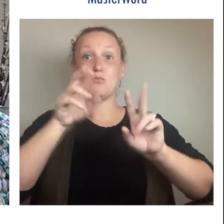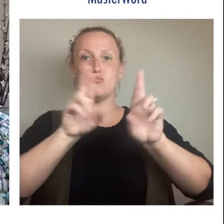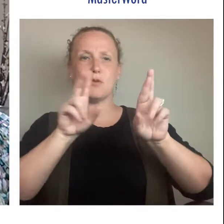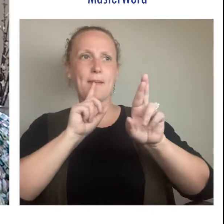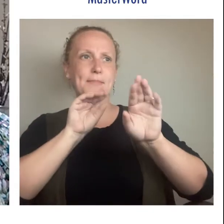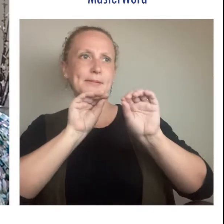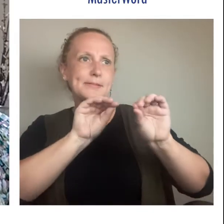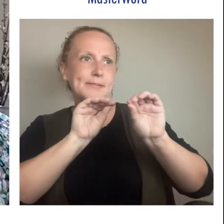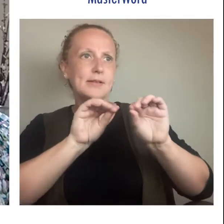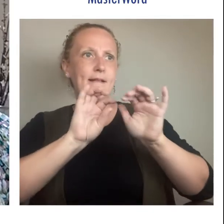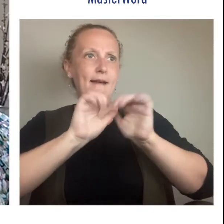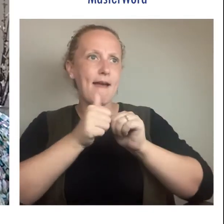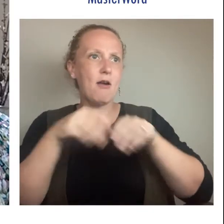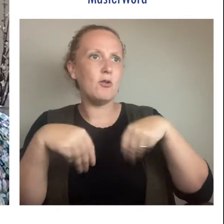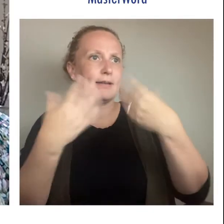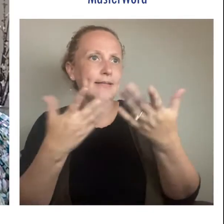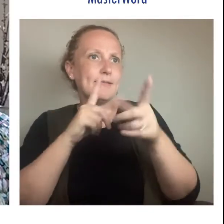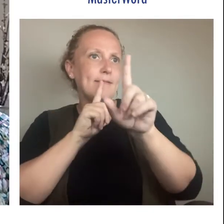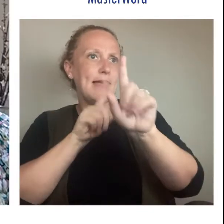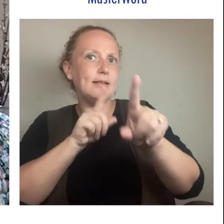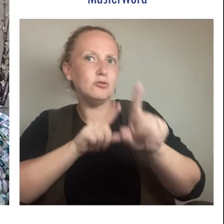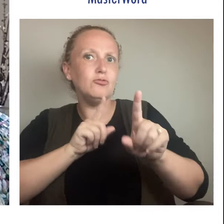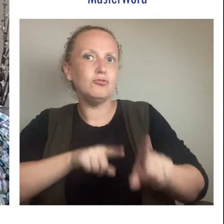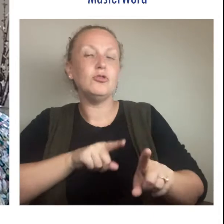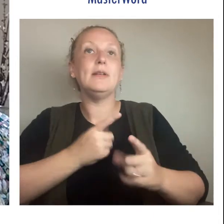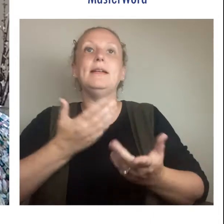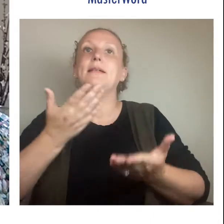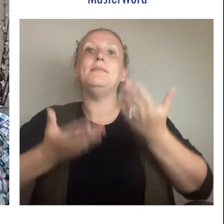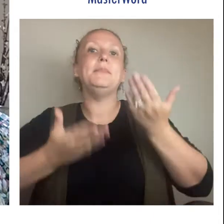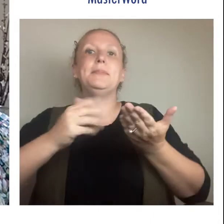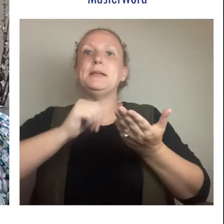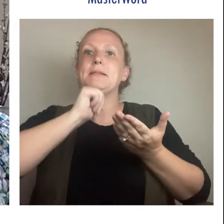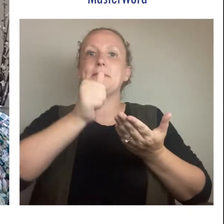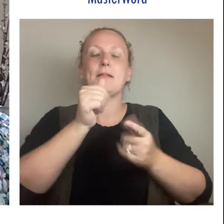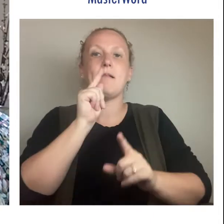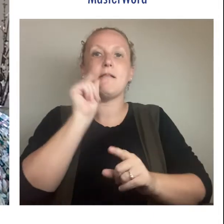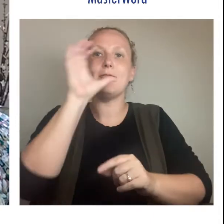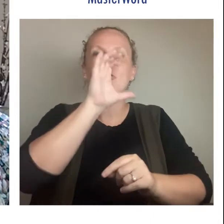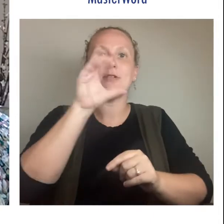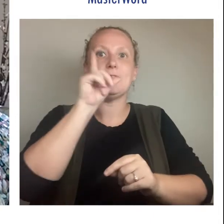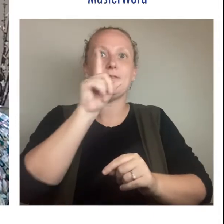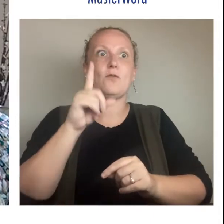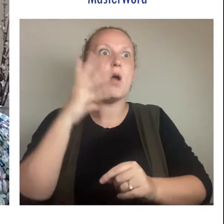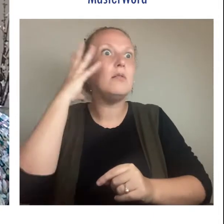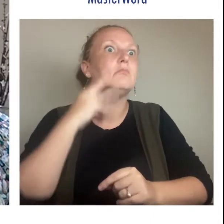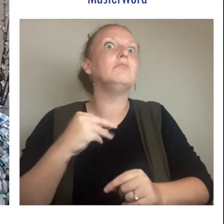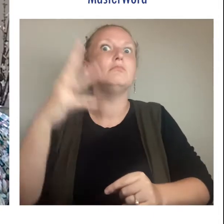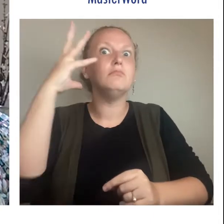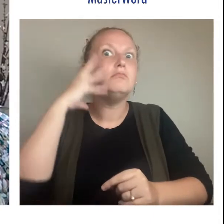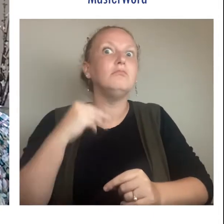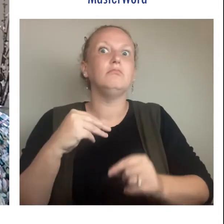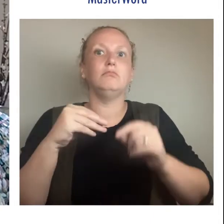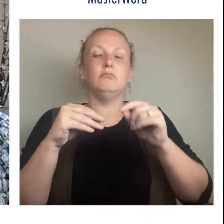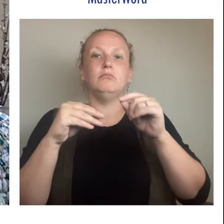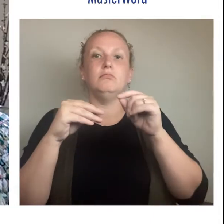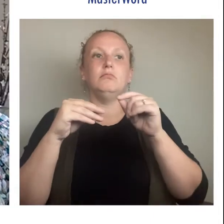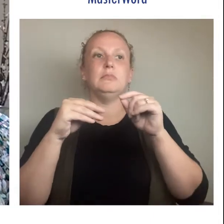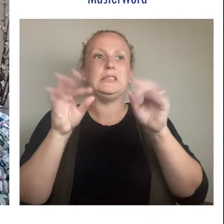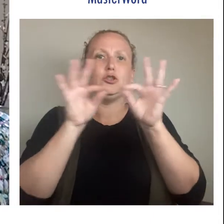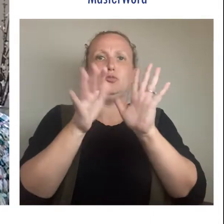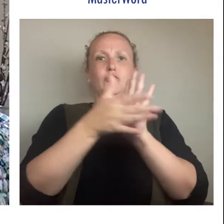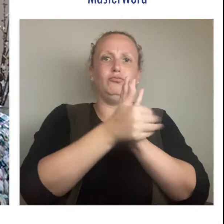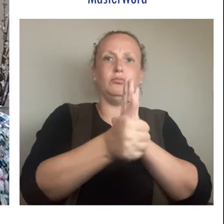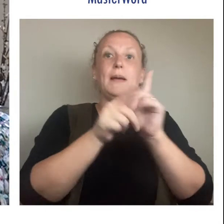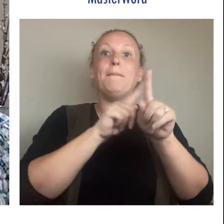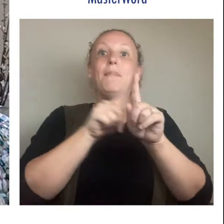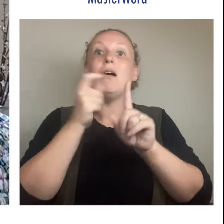and accuracy of the interpretation so much as an interpreter who's experienced in maybe the cultural